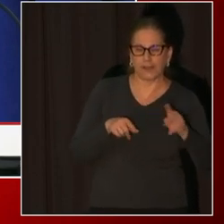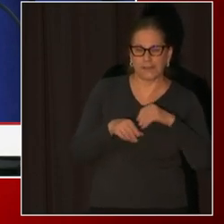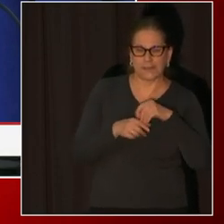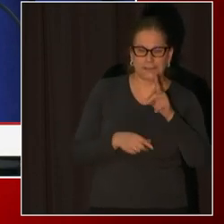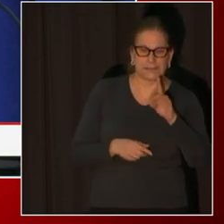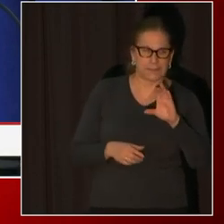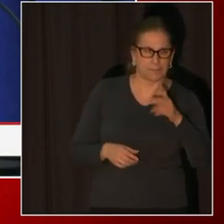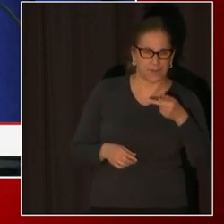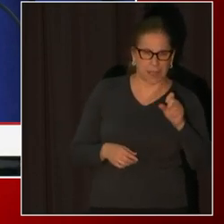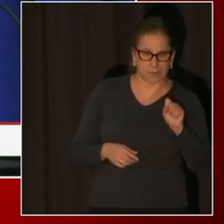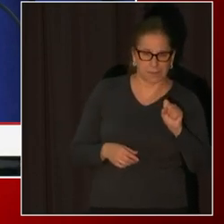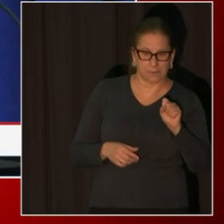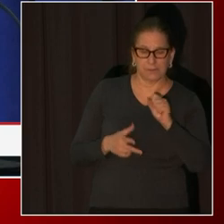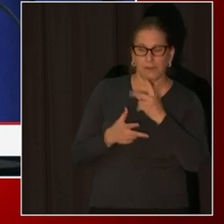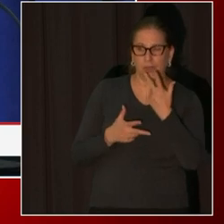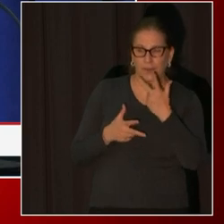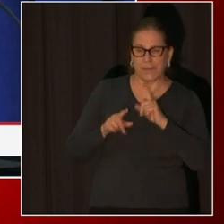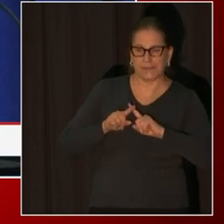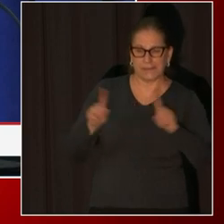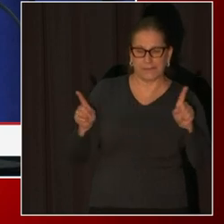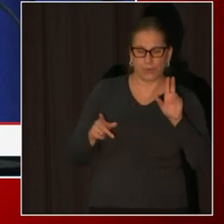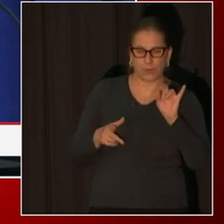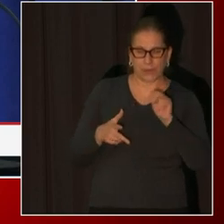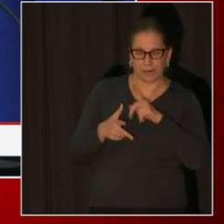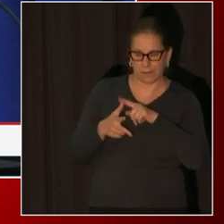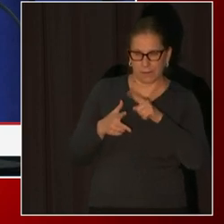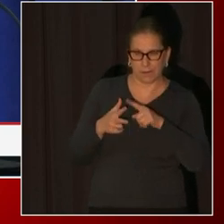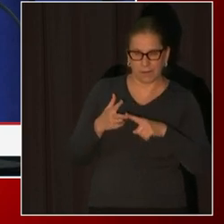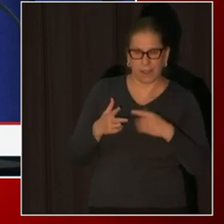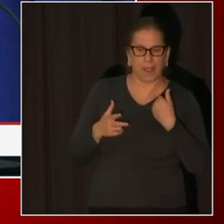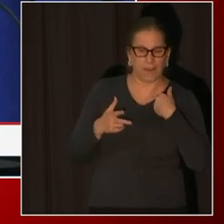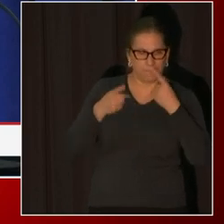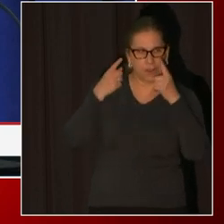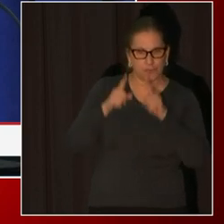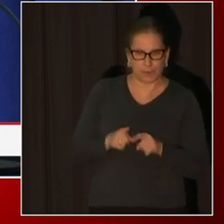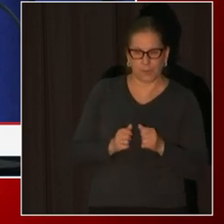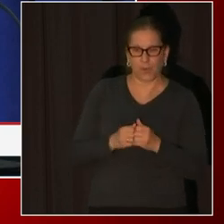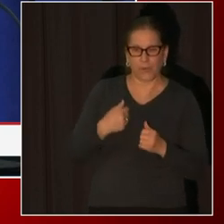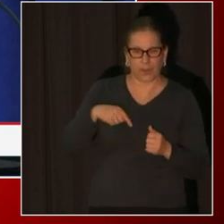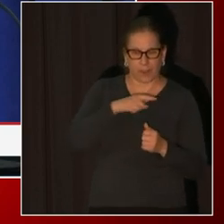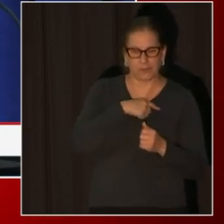unions have collective bargaining agreements with us in fiscal years 21.